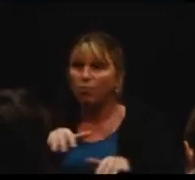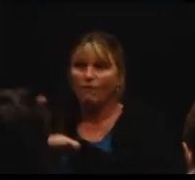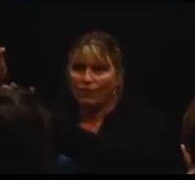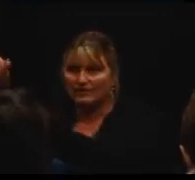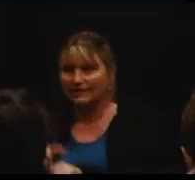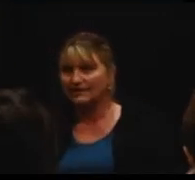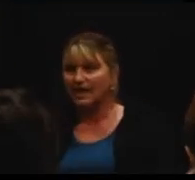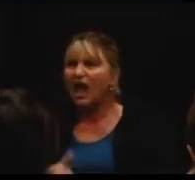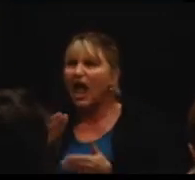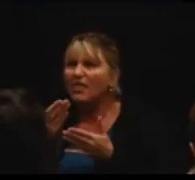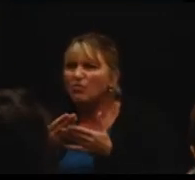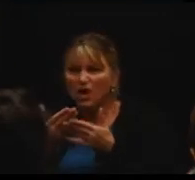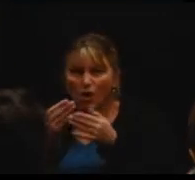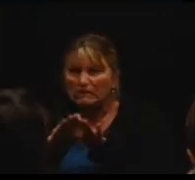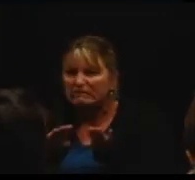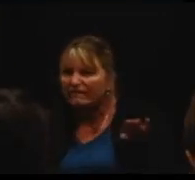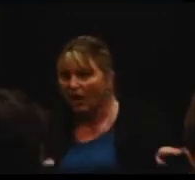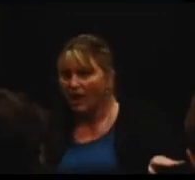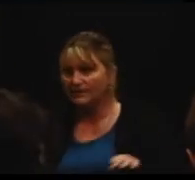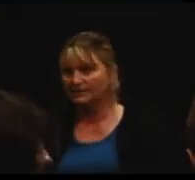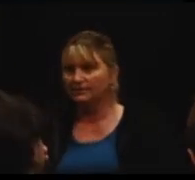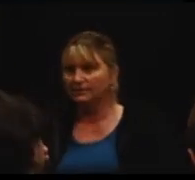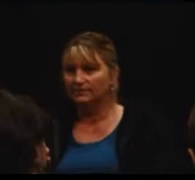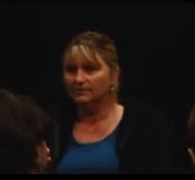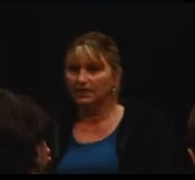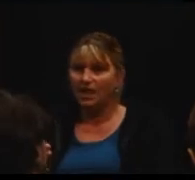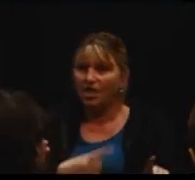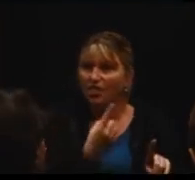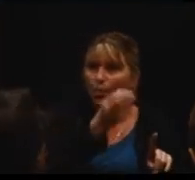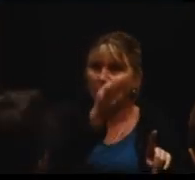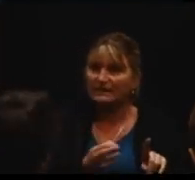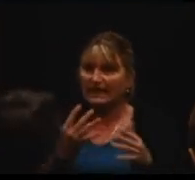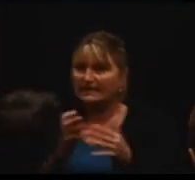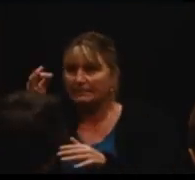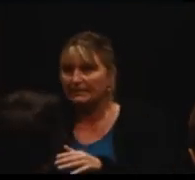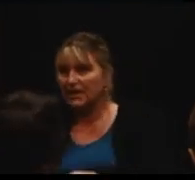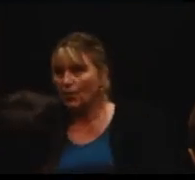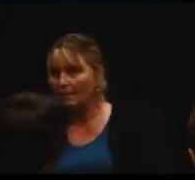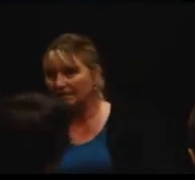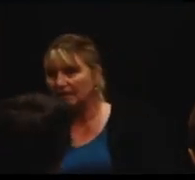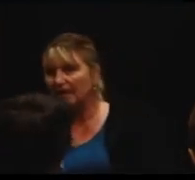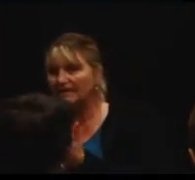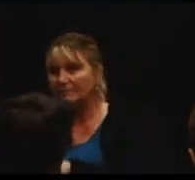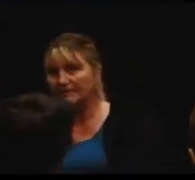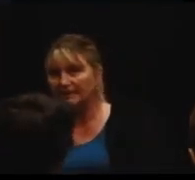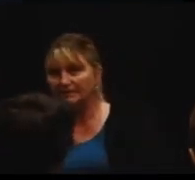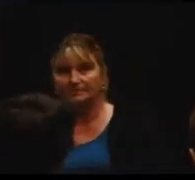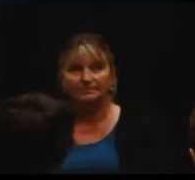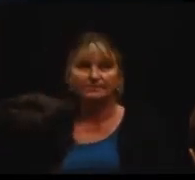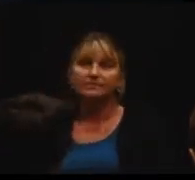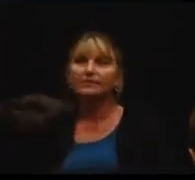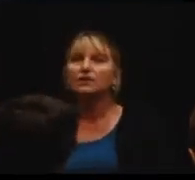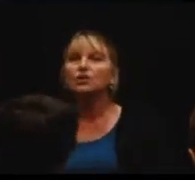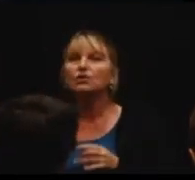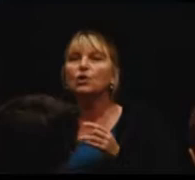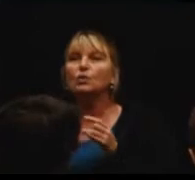and the real divide between the 1%, the 10%, and the 1% and 10%. So let's start with